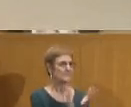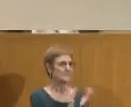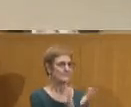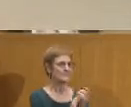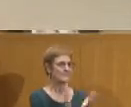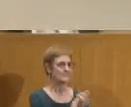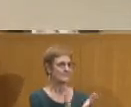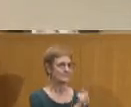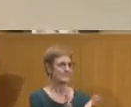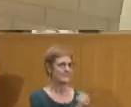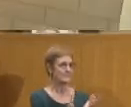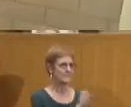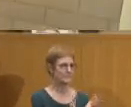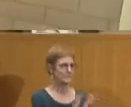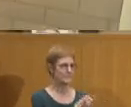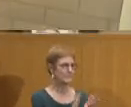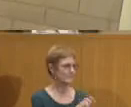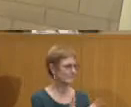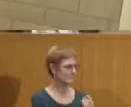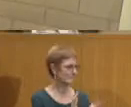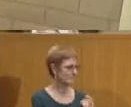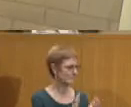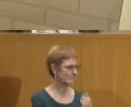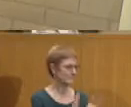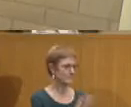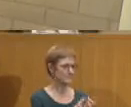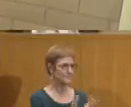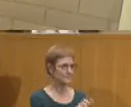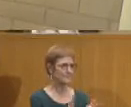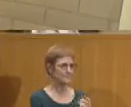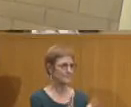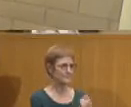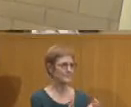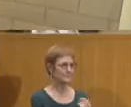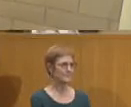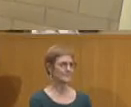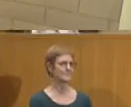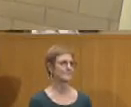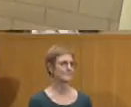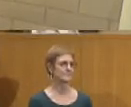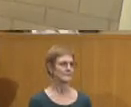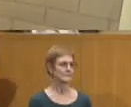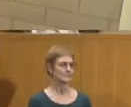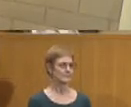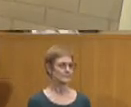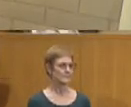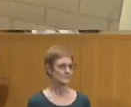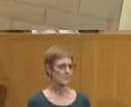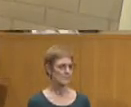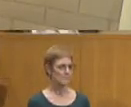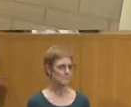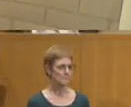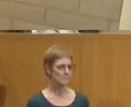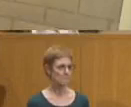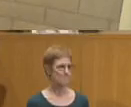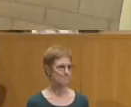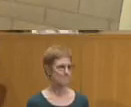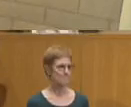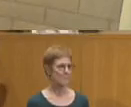and defend the Constitution. Maintain and defend the Constitution. Of said state. Of said state. Not inconsistent